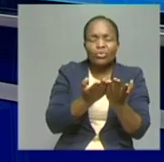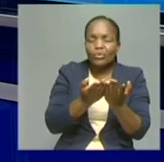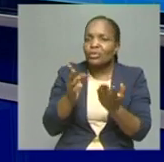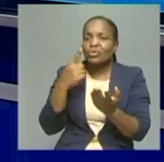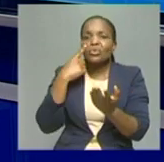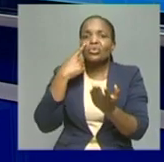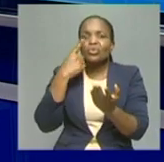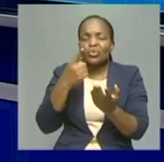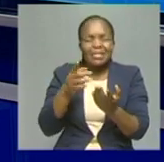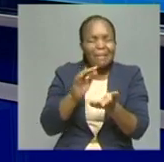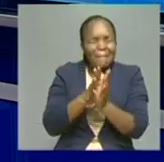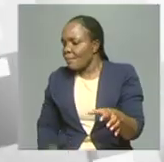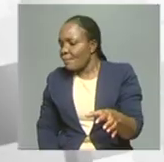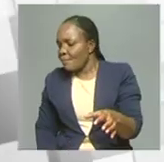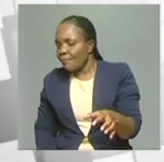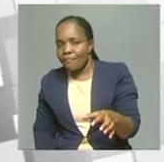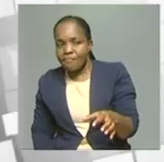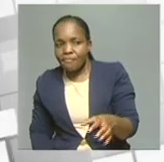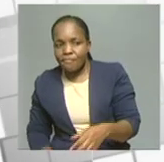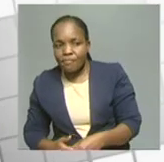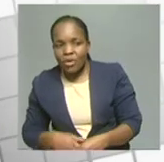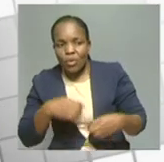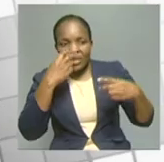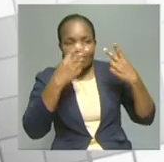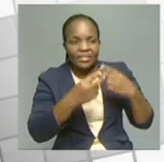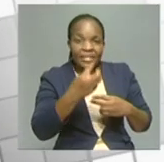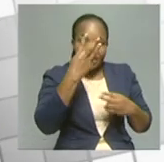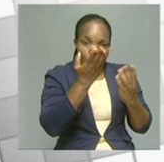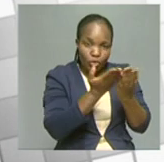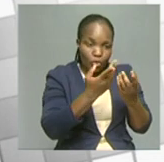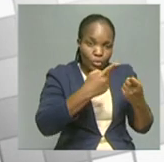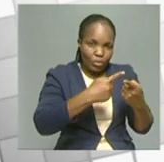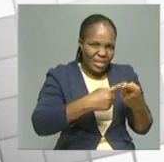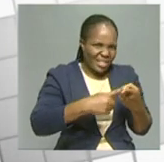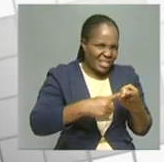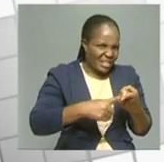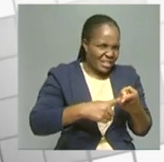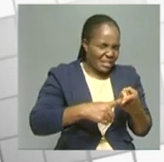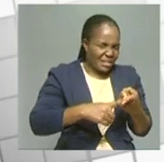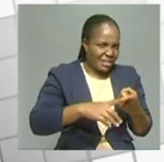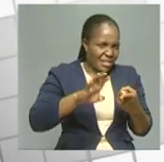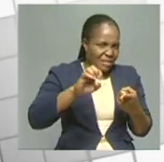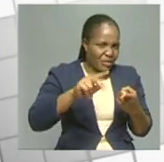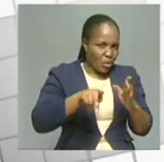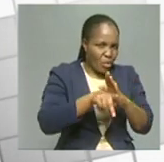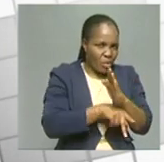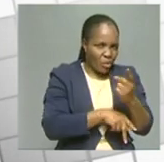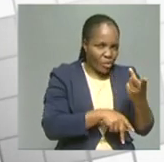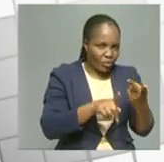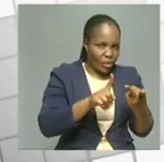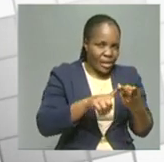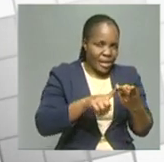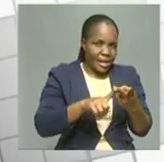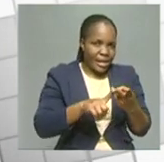observe and can describe? So far we visited 3 schools, namely Kavango Senior Primary, then Dama